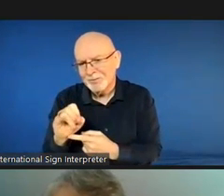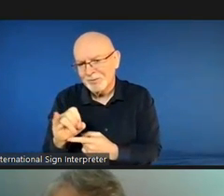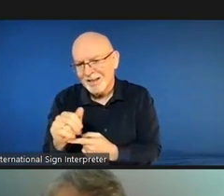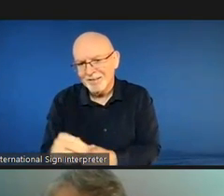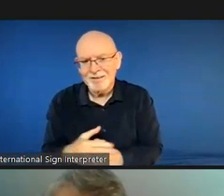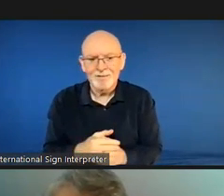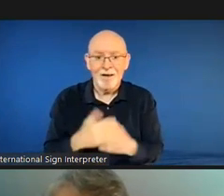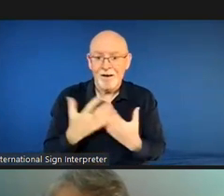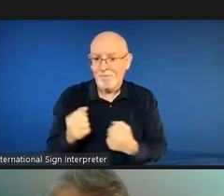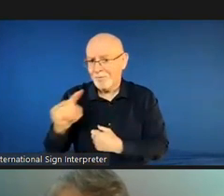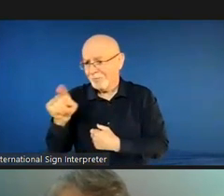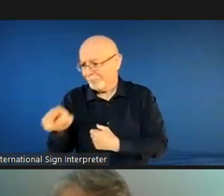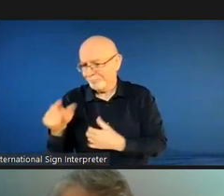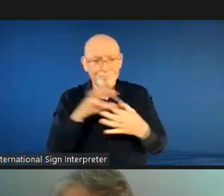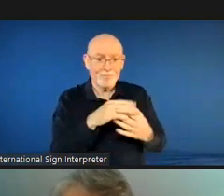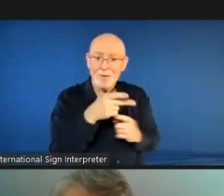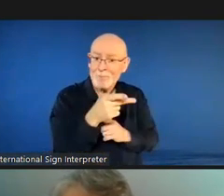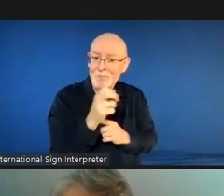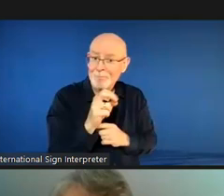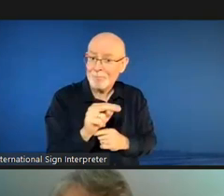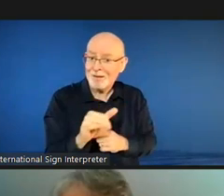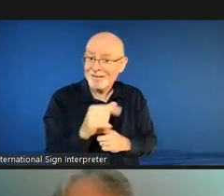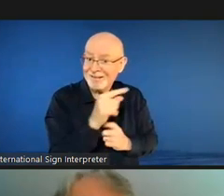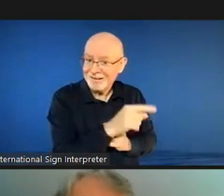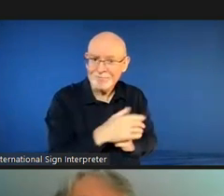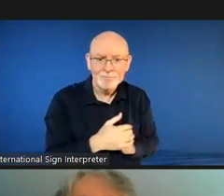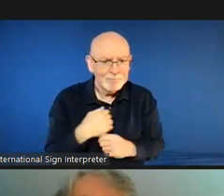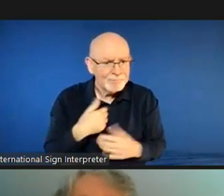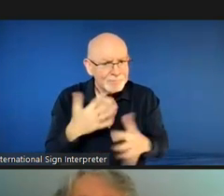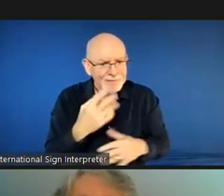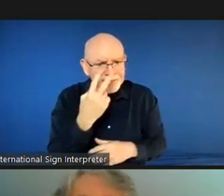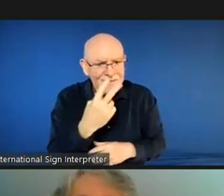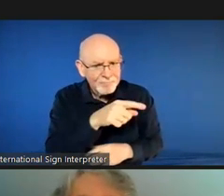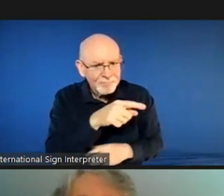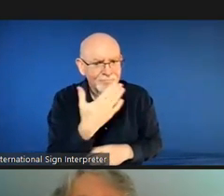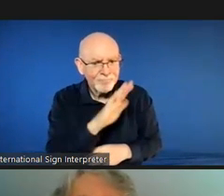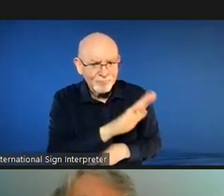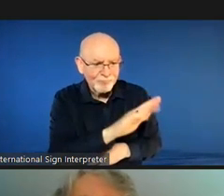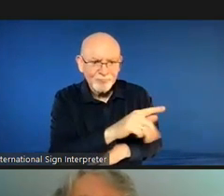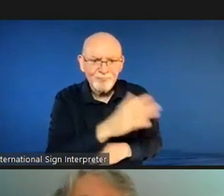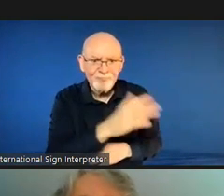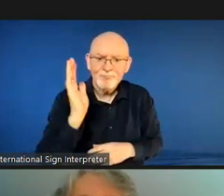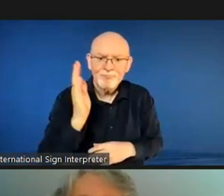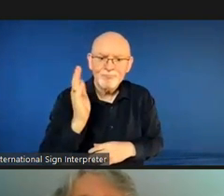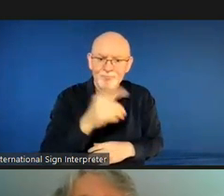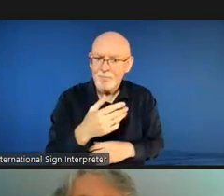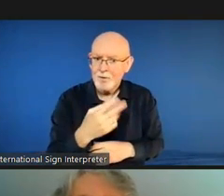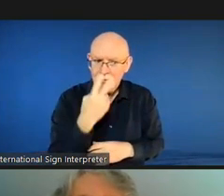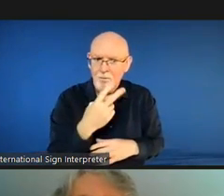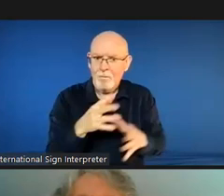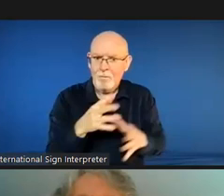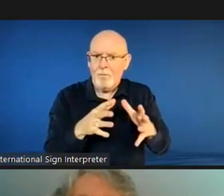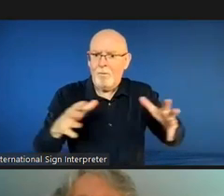make sure that girls get an education, and there have been some fantastic projects and programs to do that. How do we get the same